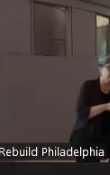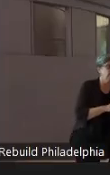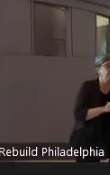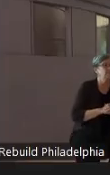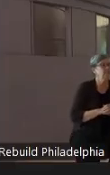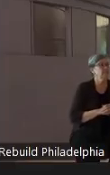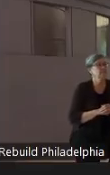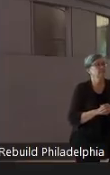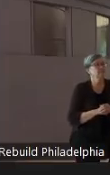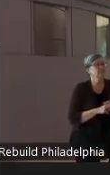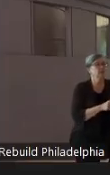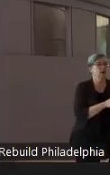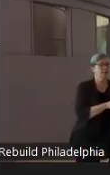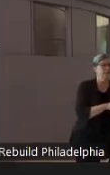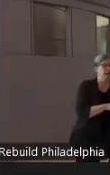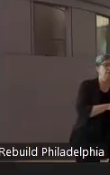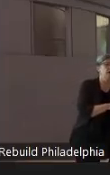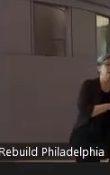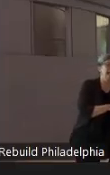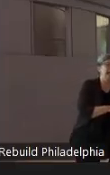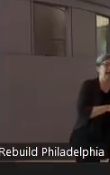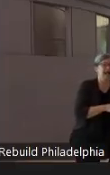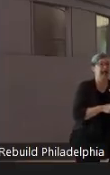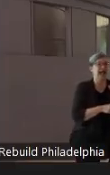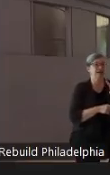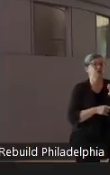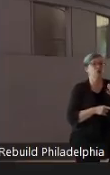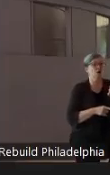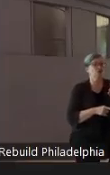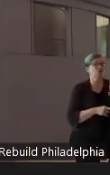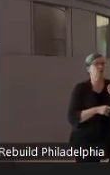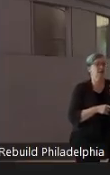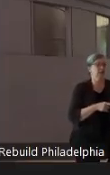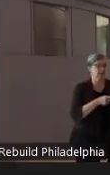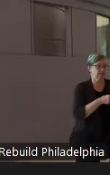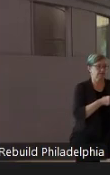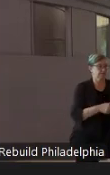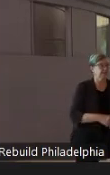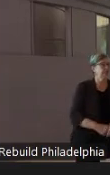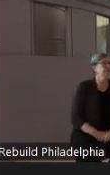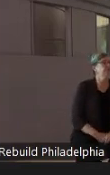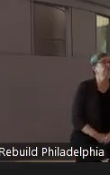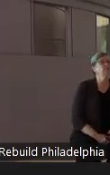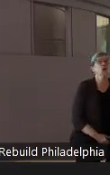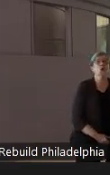Thank you so very much. Thank you. Thank you, Commissioner. Okay, we have room for one more.